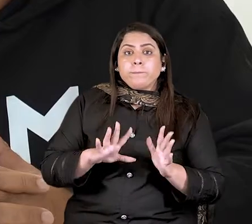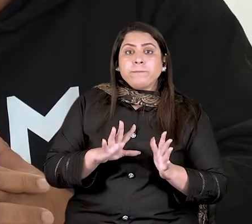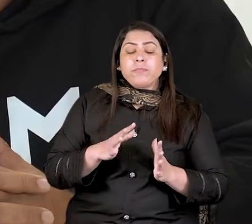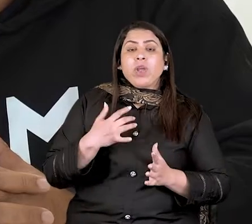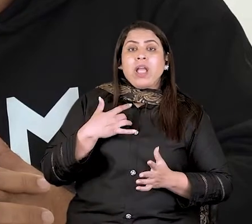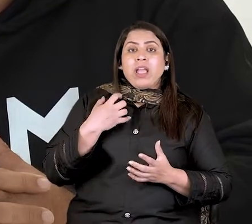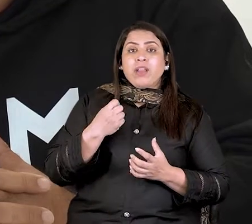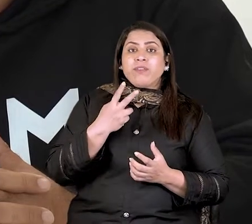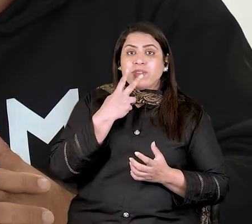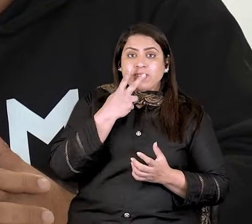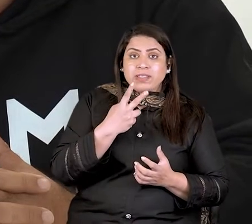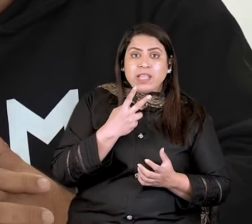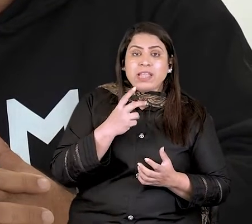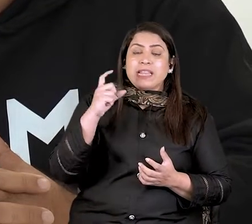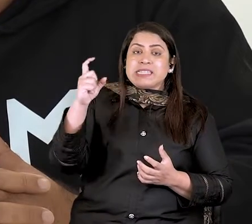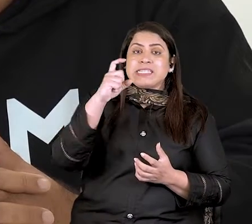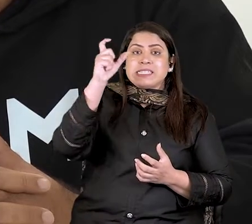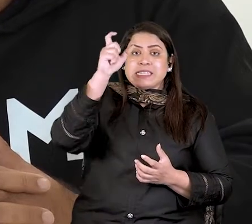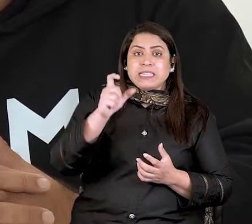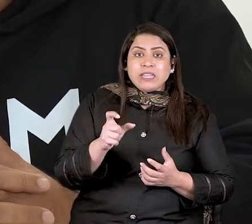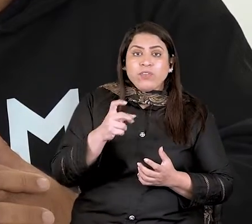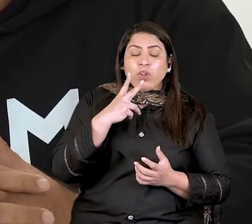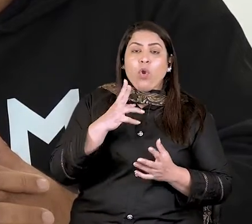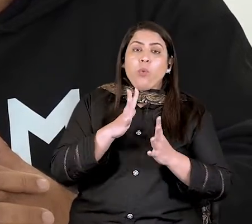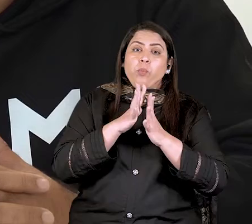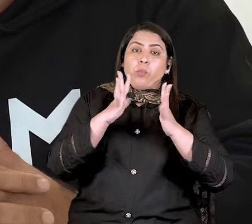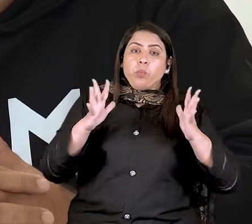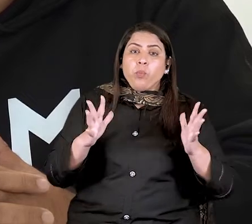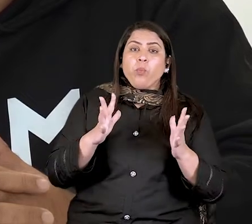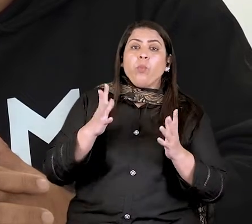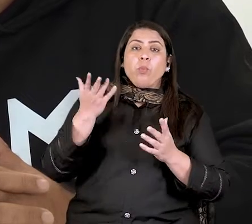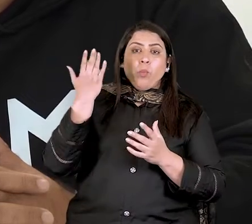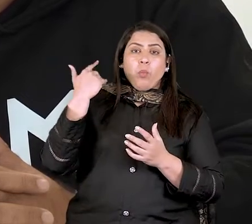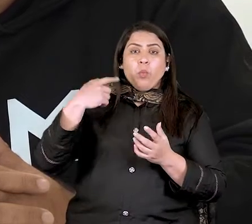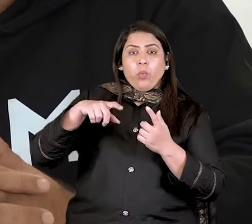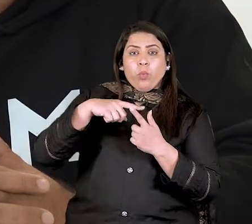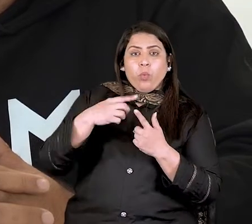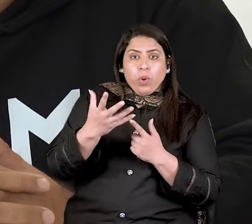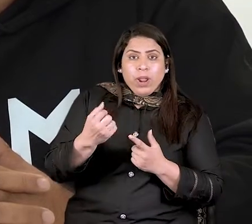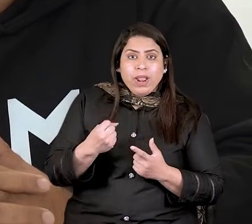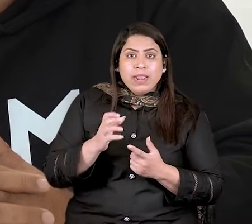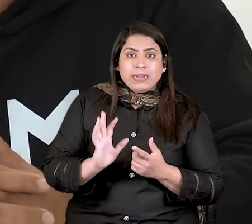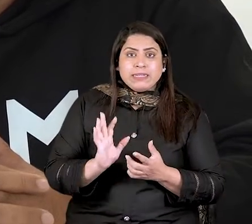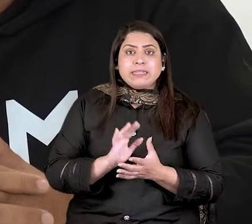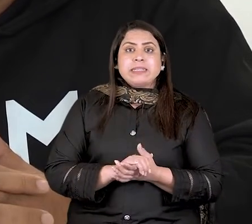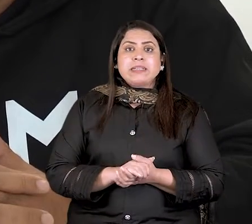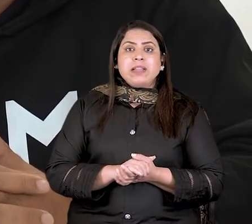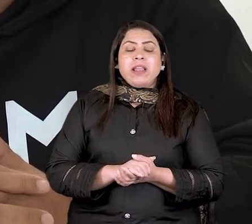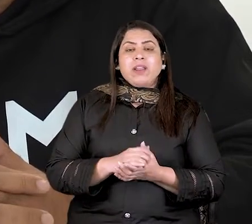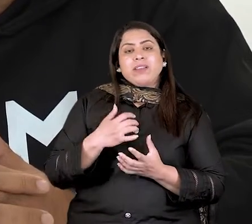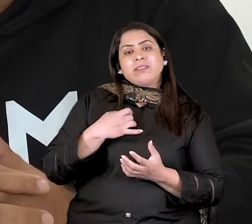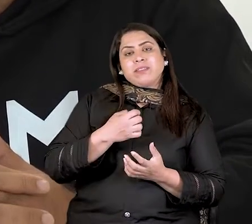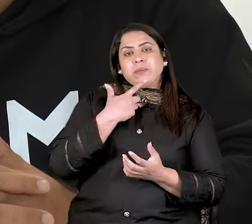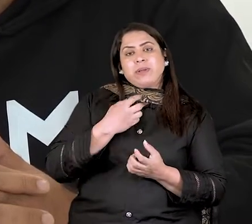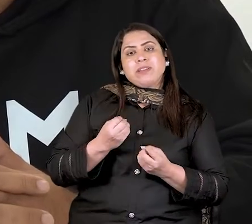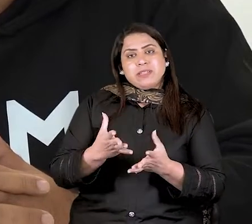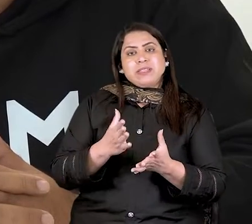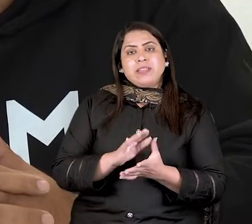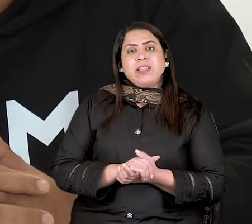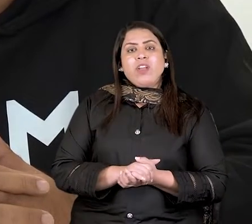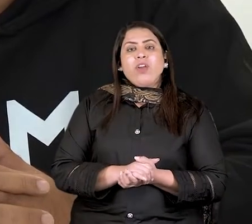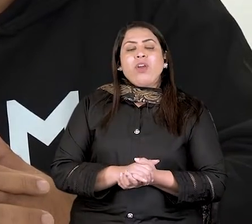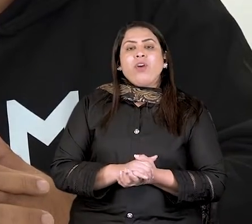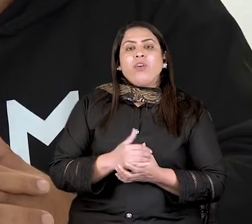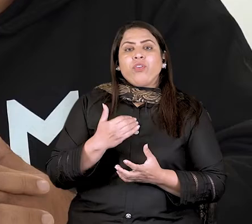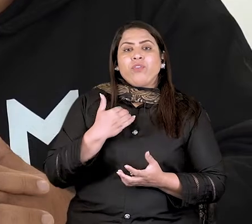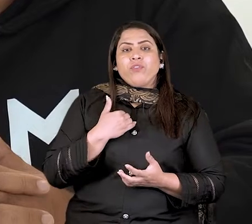journey is bad for them. They will never like the food. The fries are So for me, Fries are so important. so for me, I've seen every